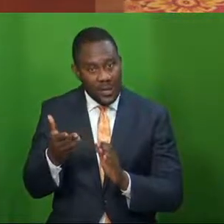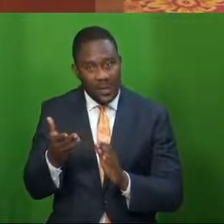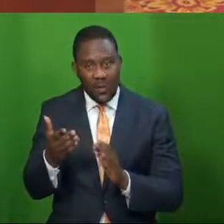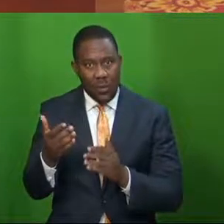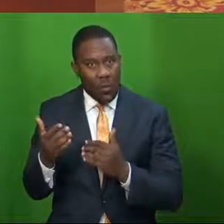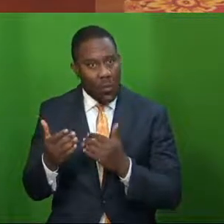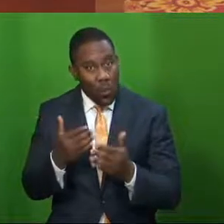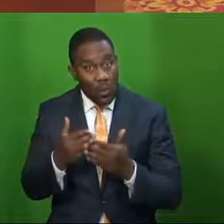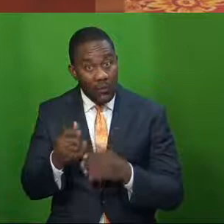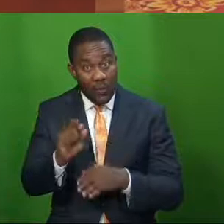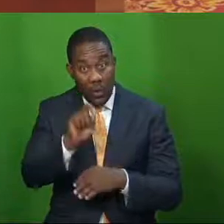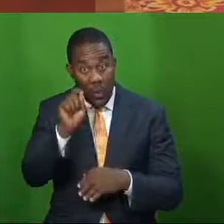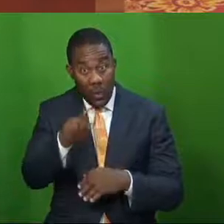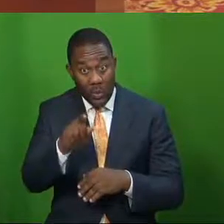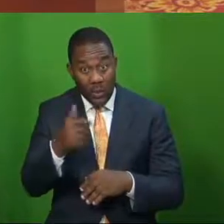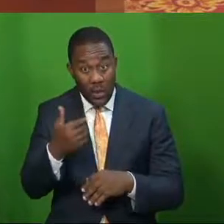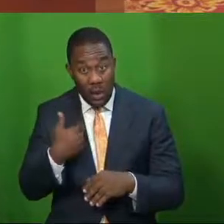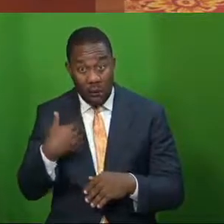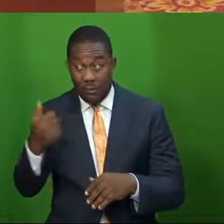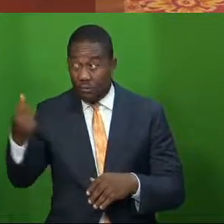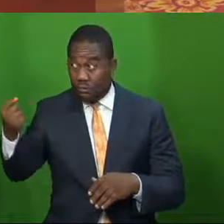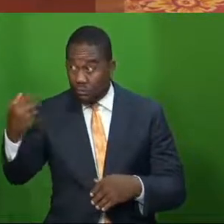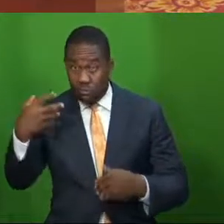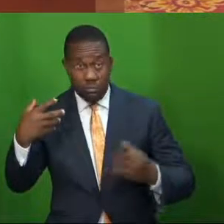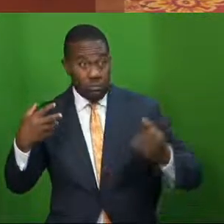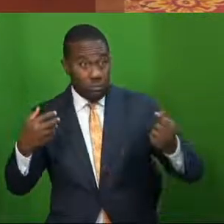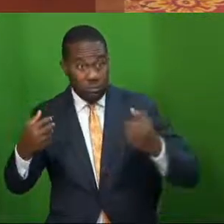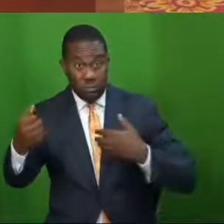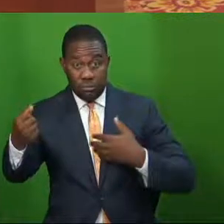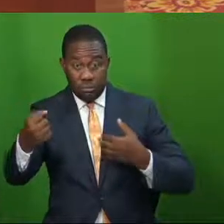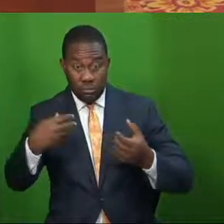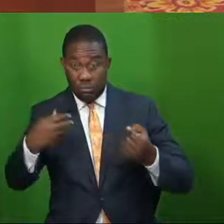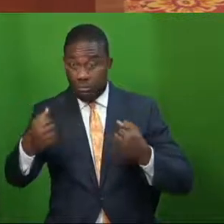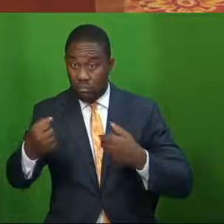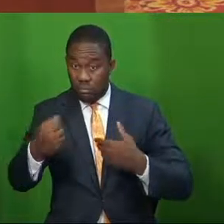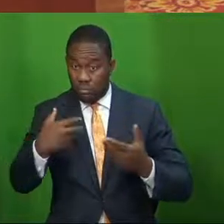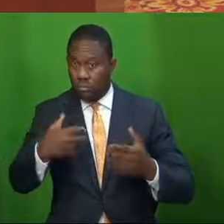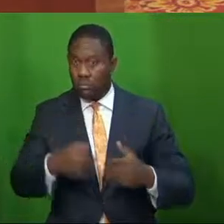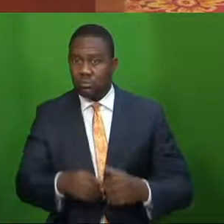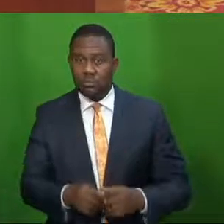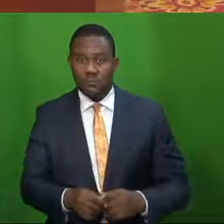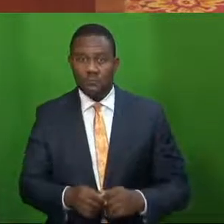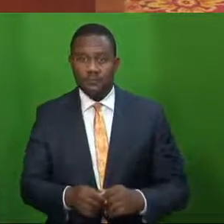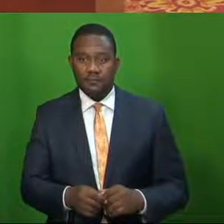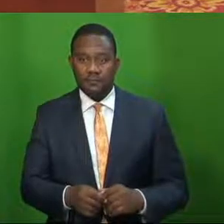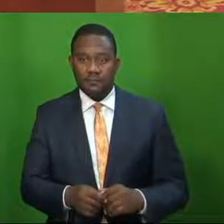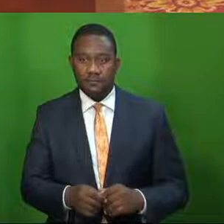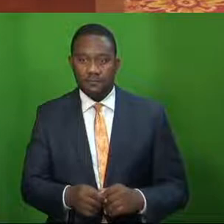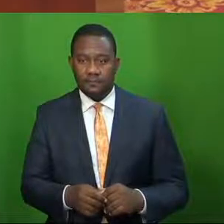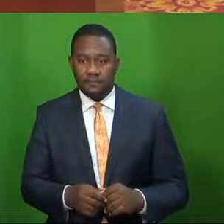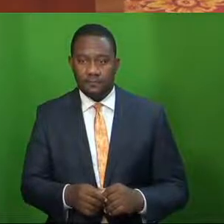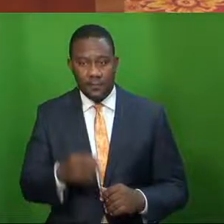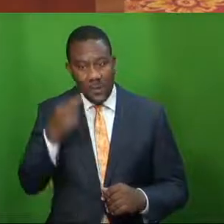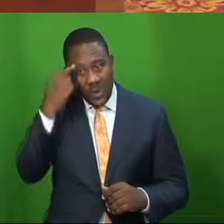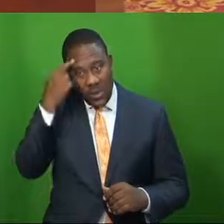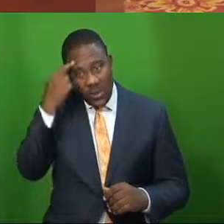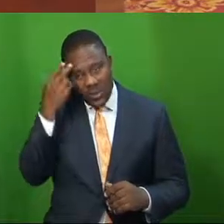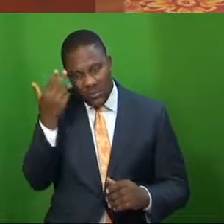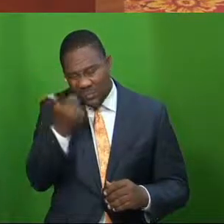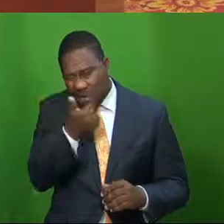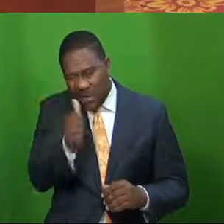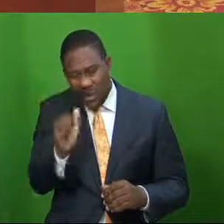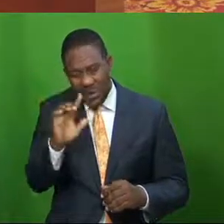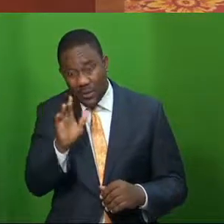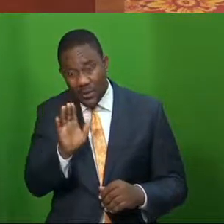into the agenda. It's the reason why at the beginning of the term of any